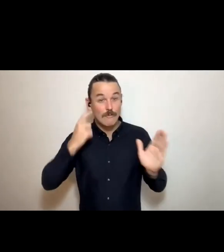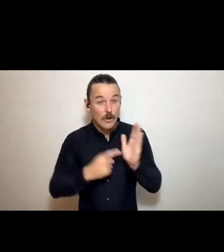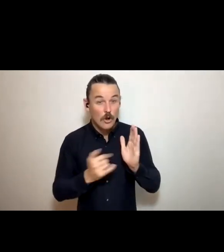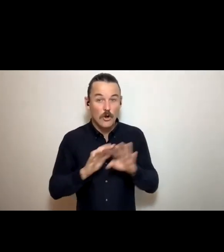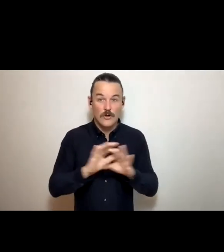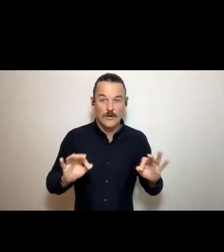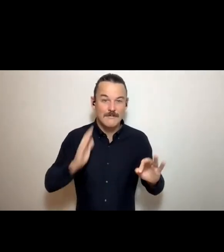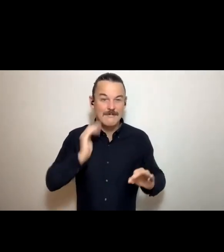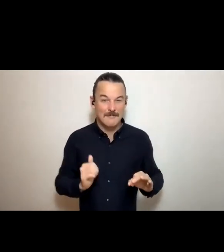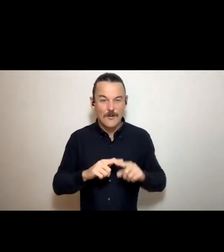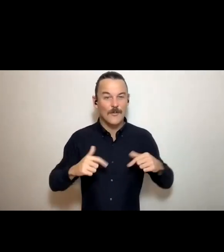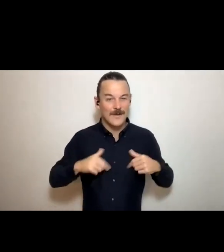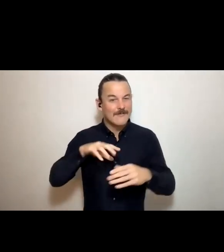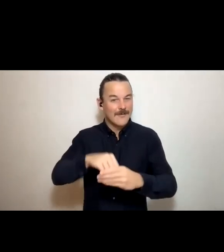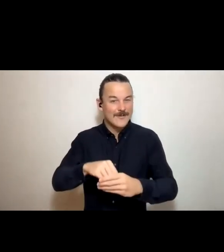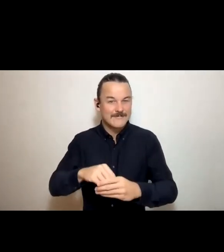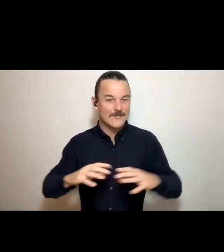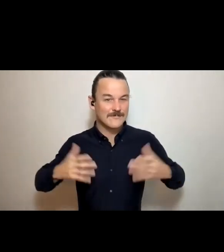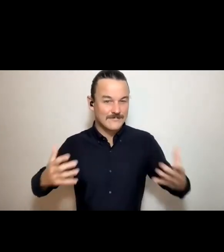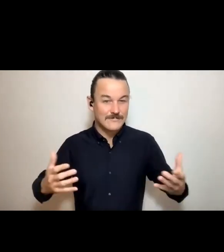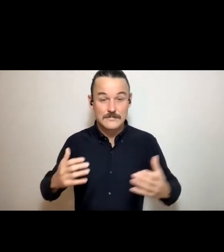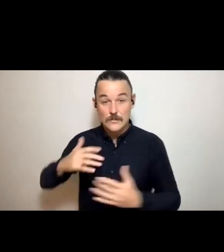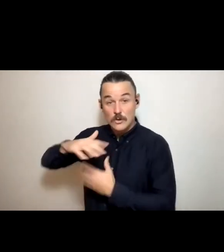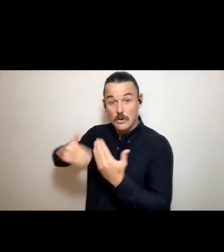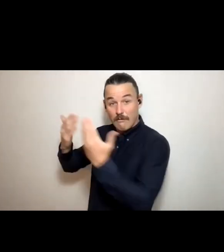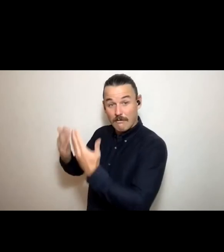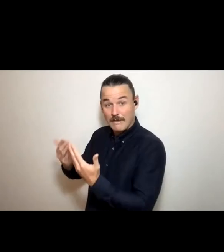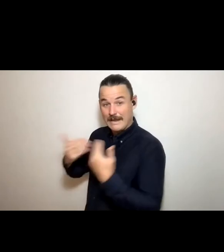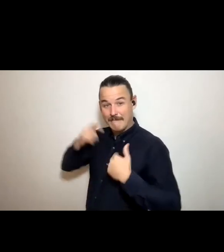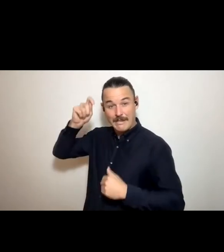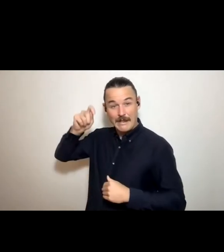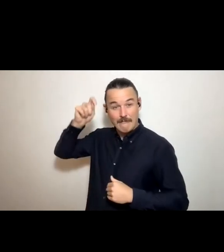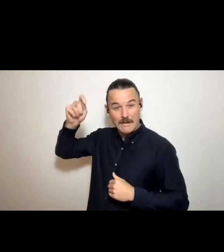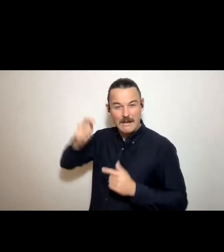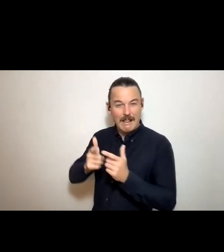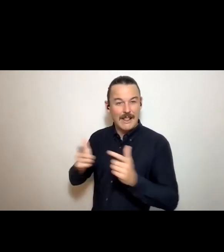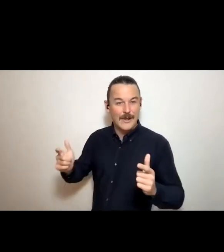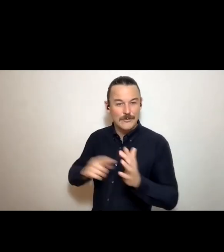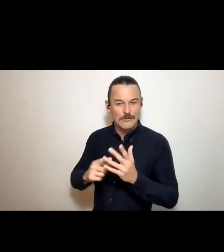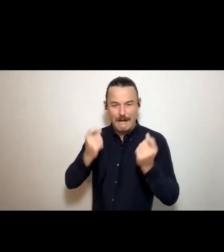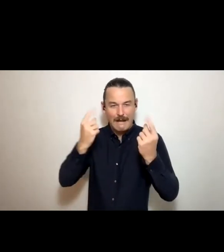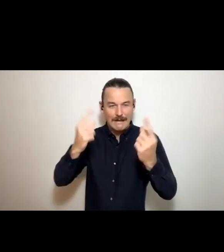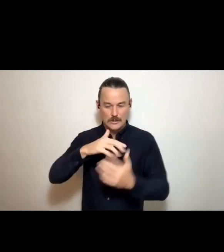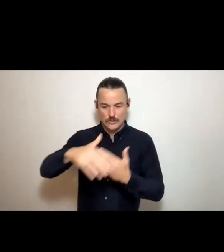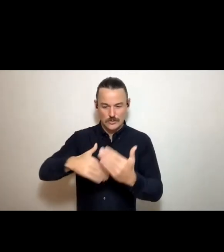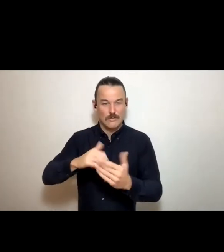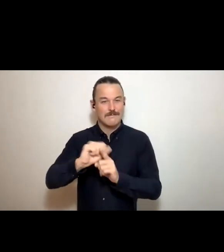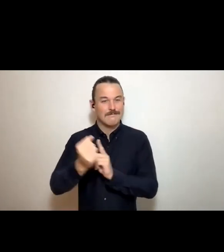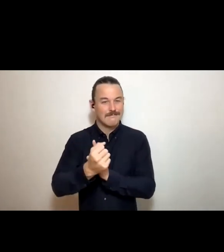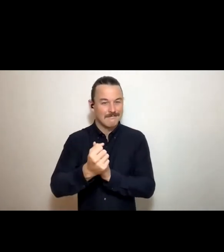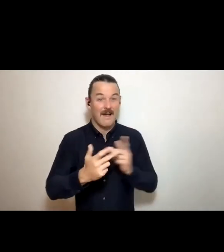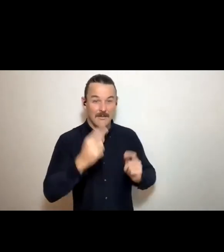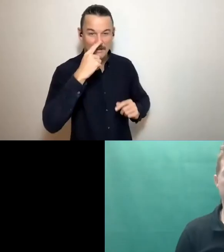Studying sociology gives you the theories, the insights, and the language to make sense of your social situation, that of others, and society at